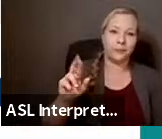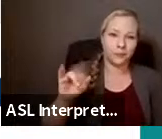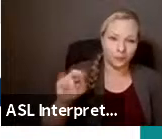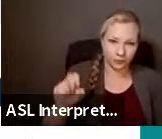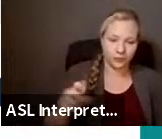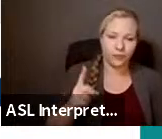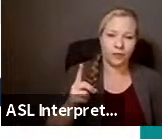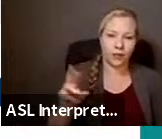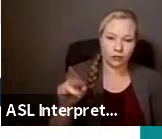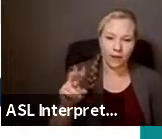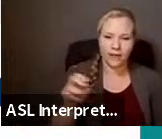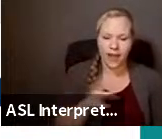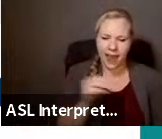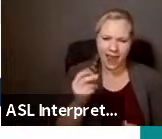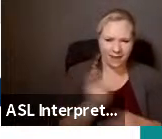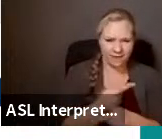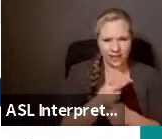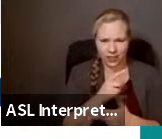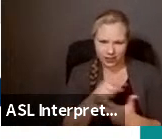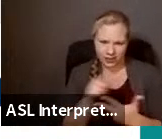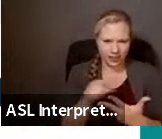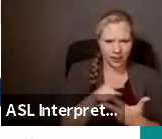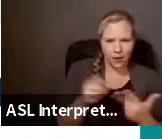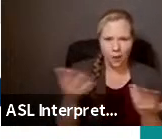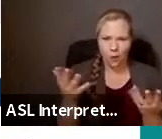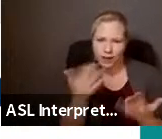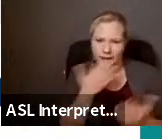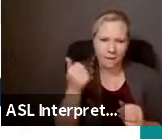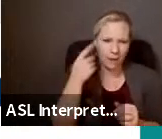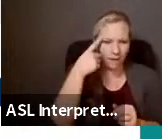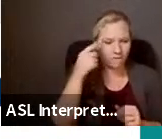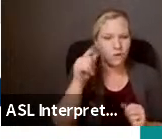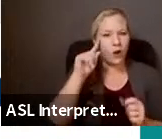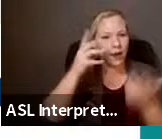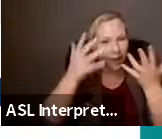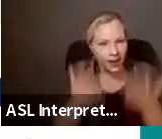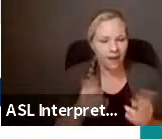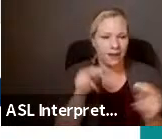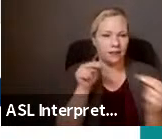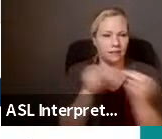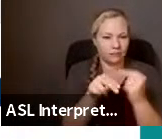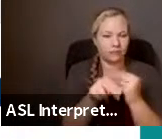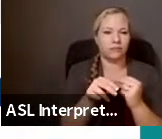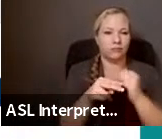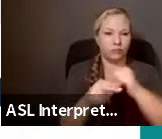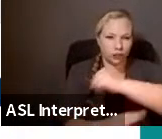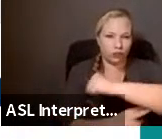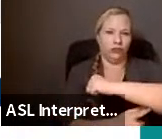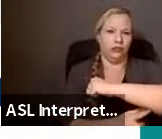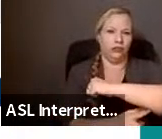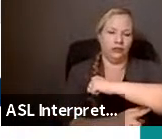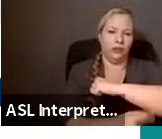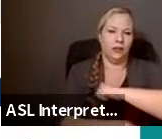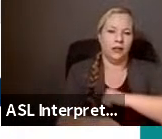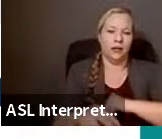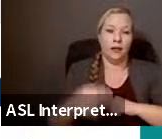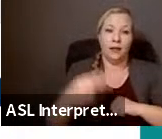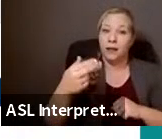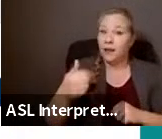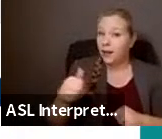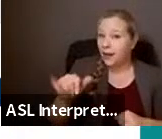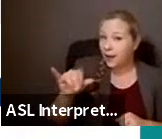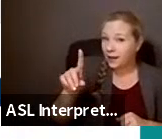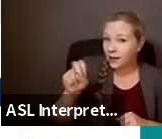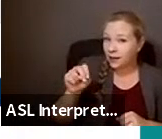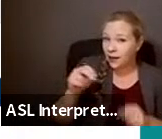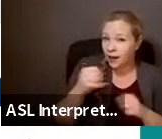marry which is the best of the arterial locations for the arterial bridge to get to Hayden Island, and which works best from active transportation would be